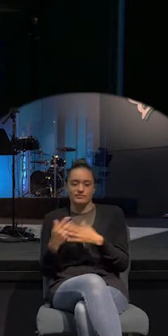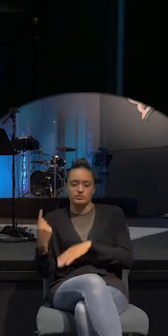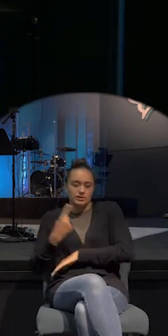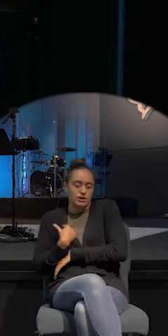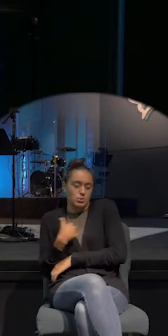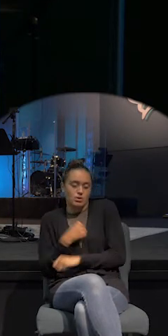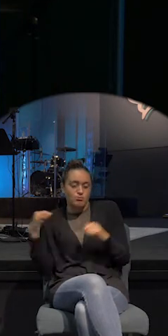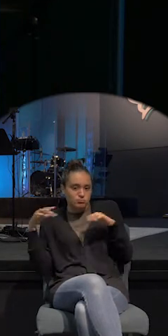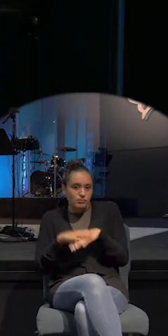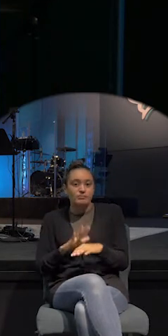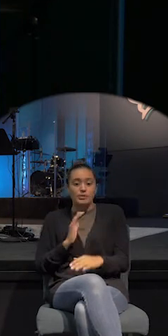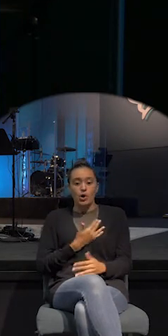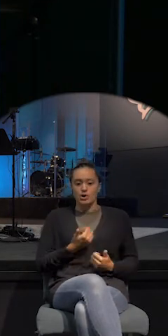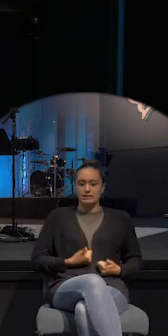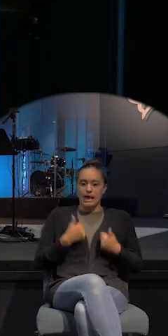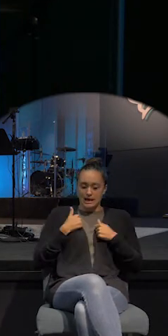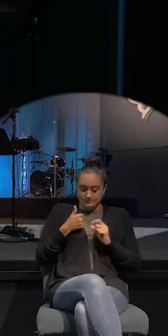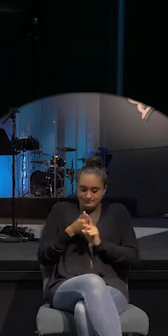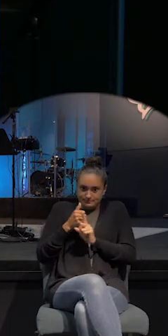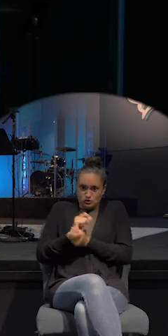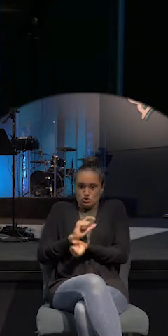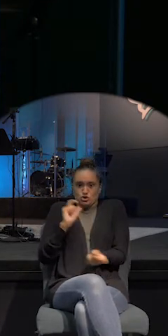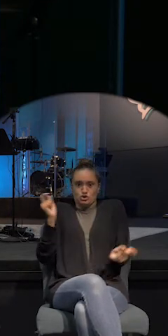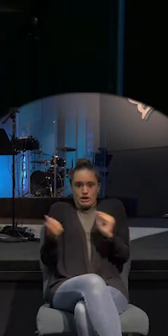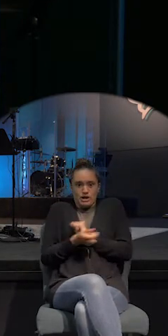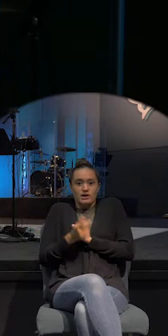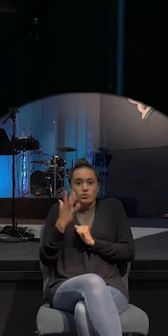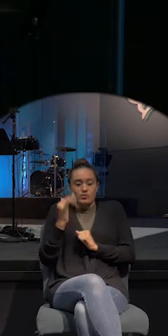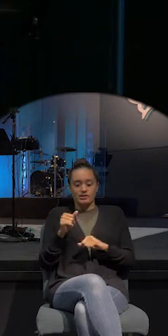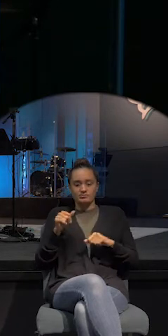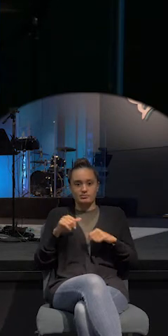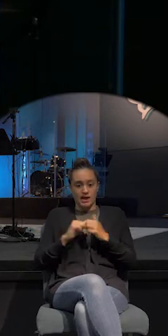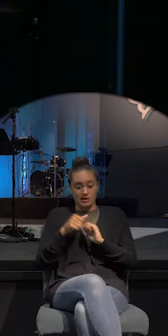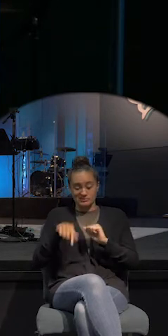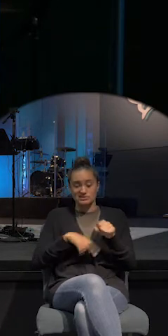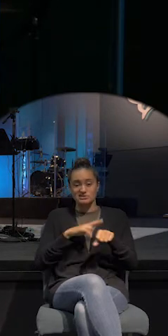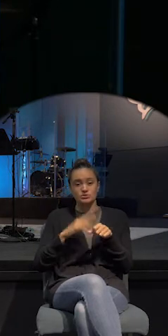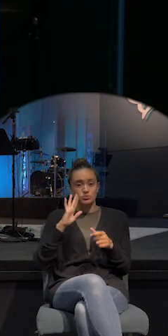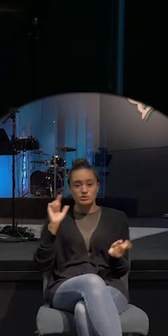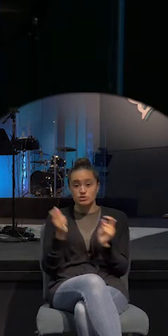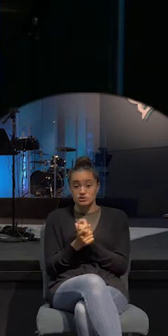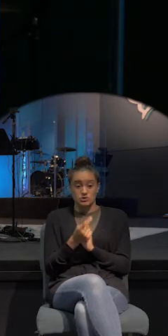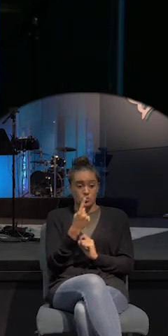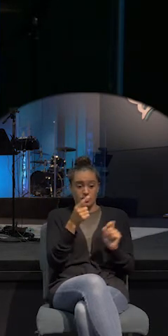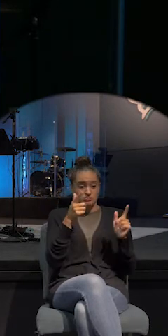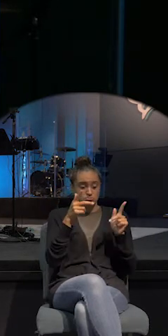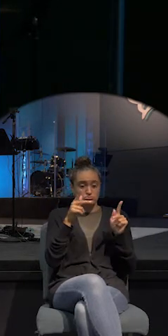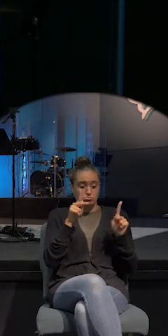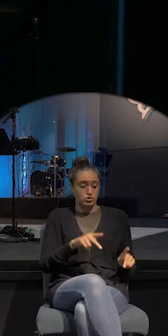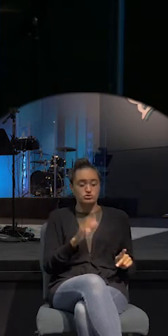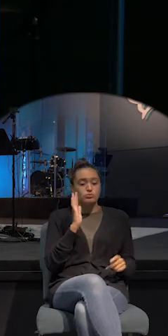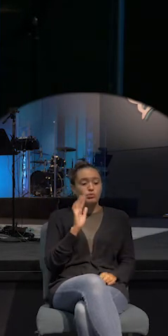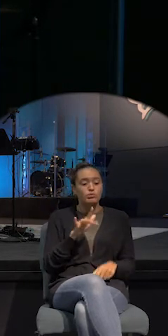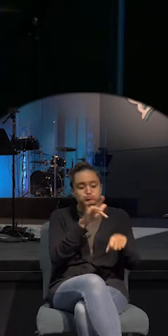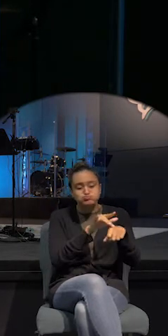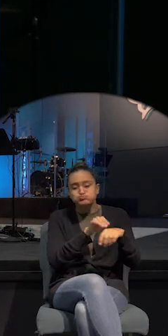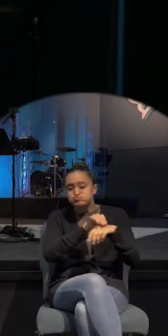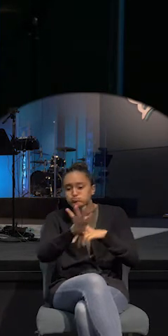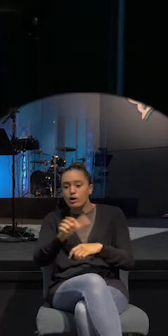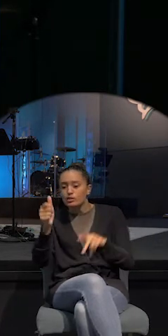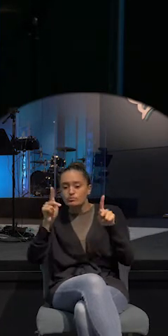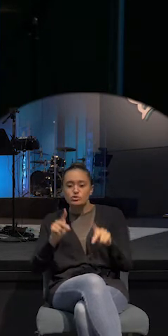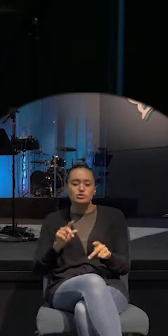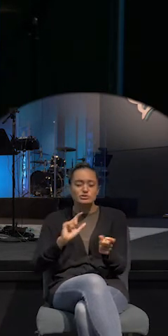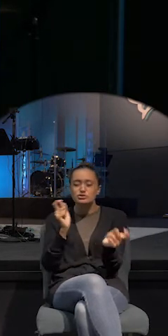gather, our lives are being changed, because the way that this nation is going to be changed is one person at a time. And I think that what we've